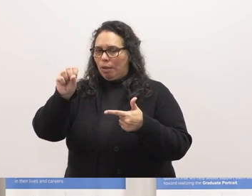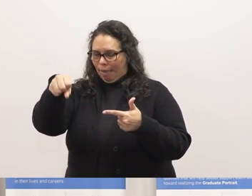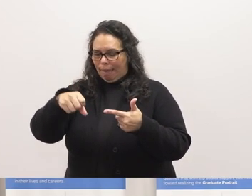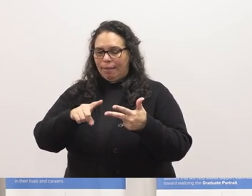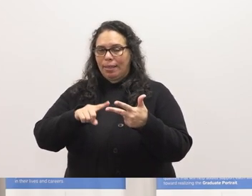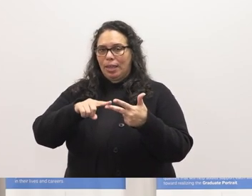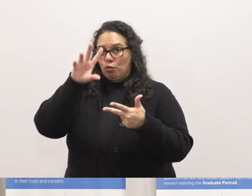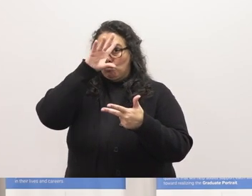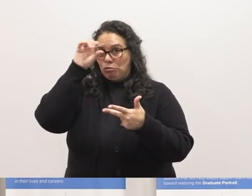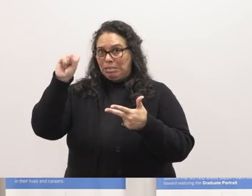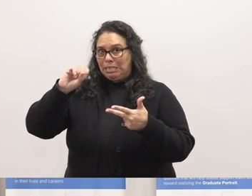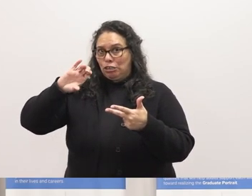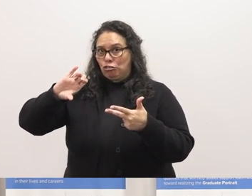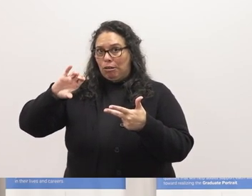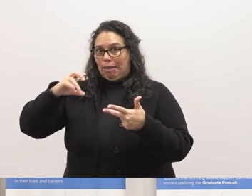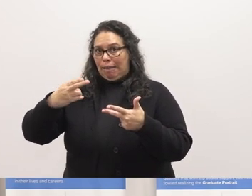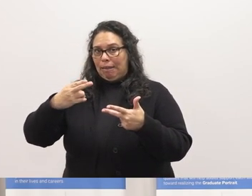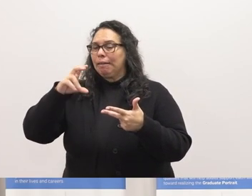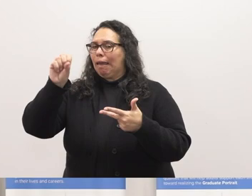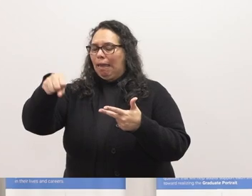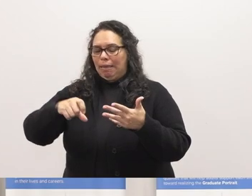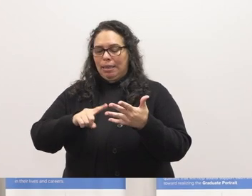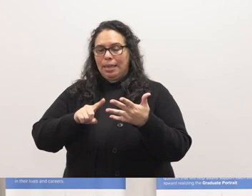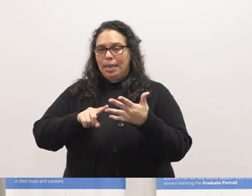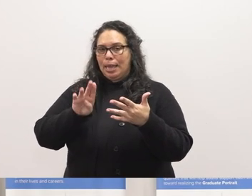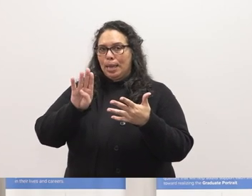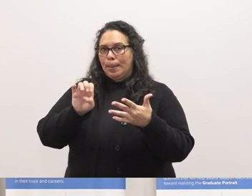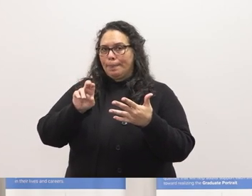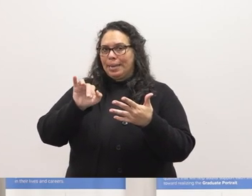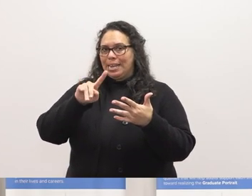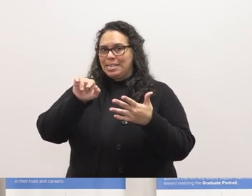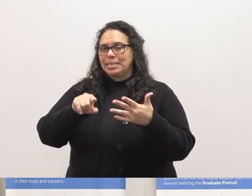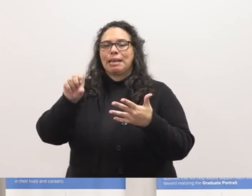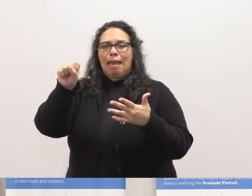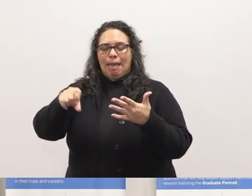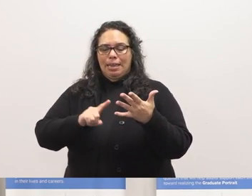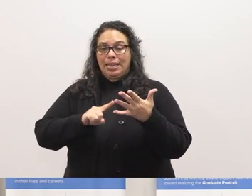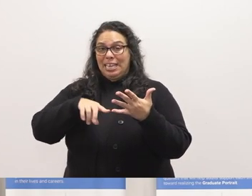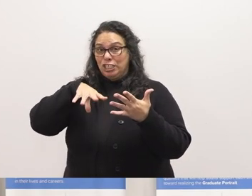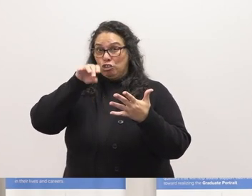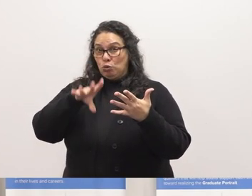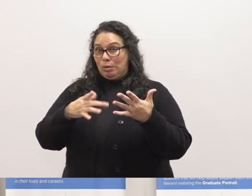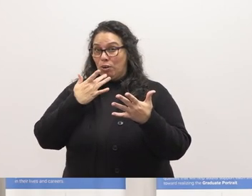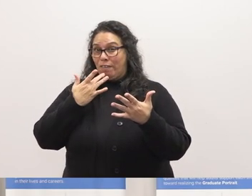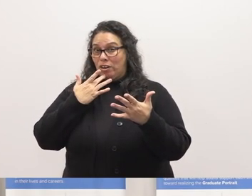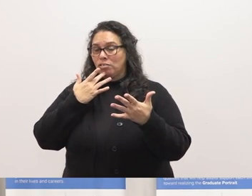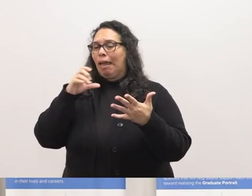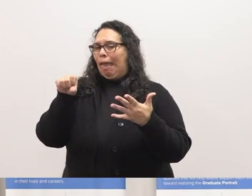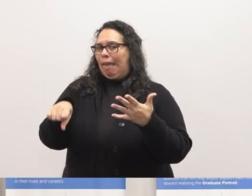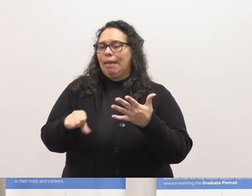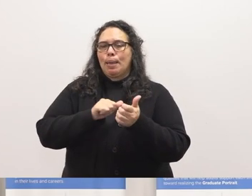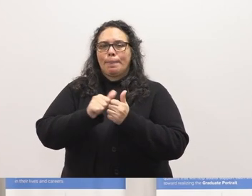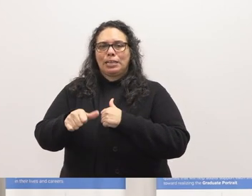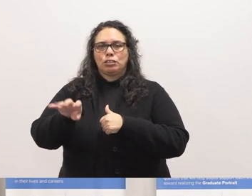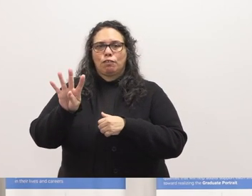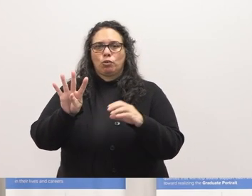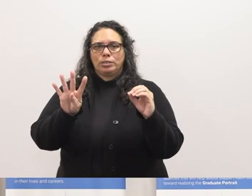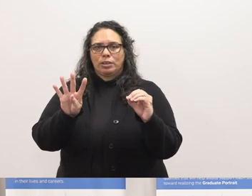Aye. Member Benitez? Aye. And student member Aguilar preferential vote? Aye. That passes 4-0.